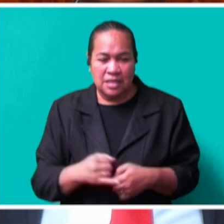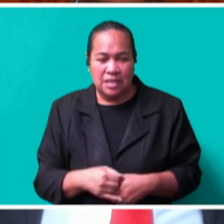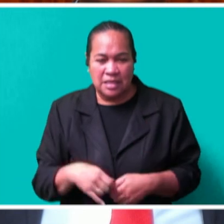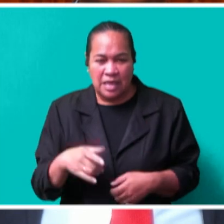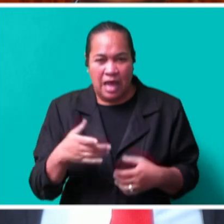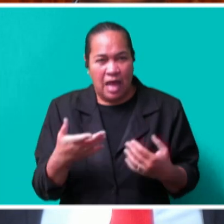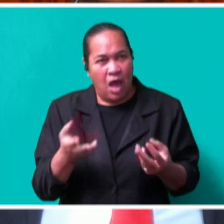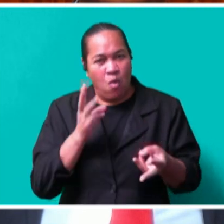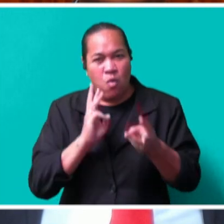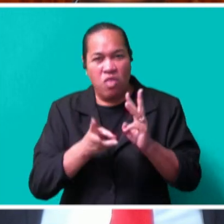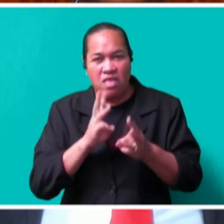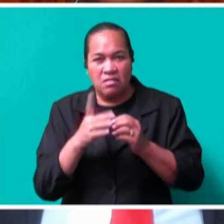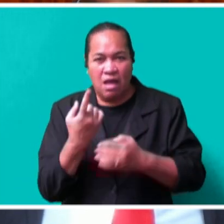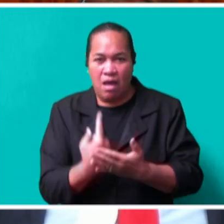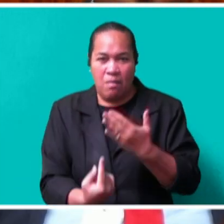unpredictable weather events.